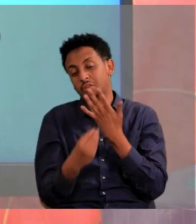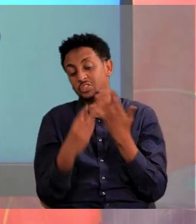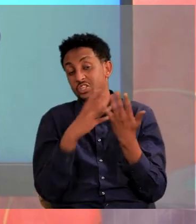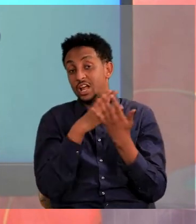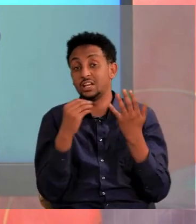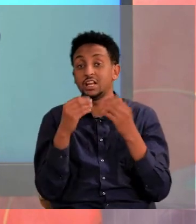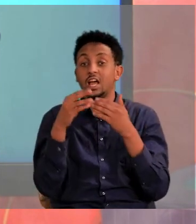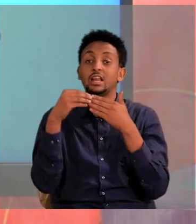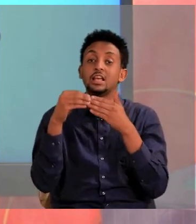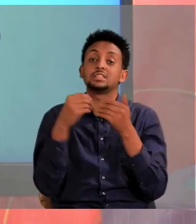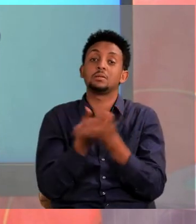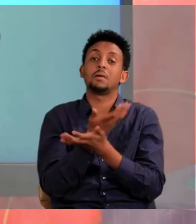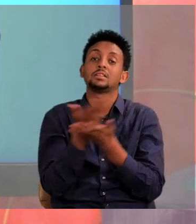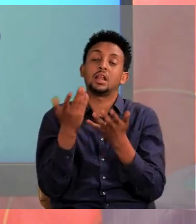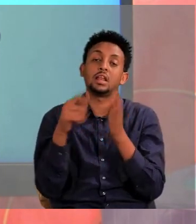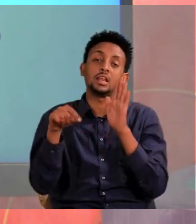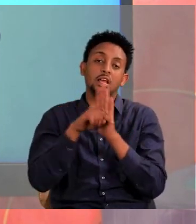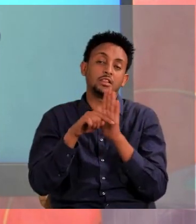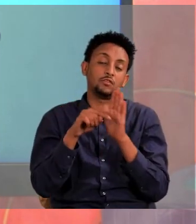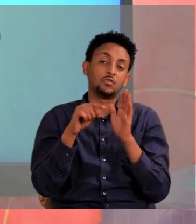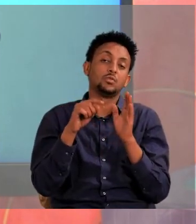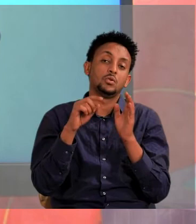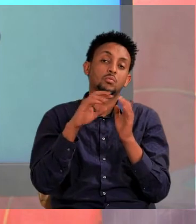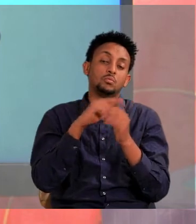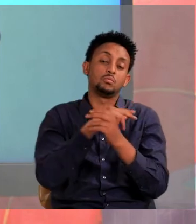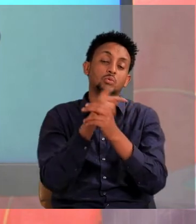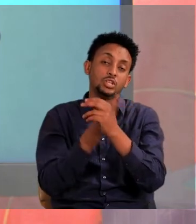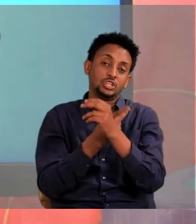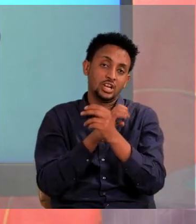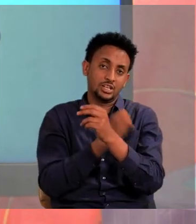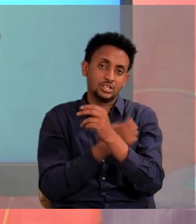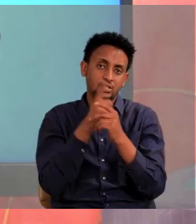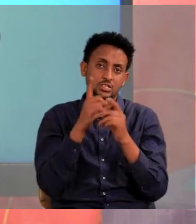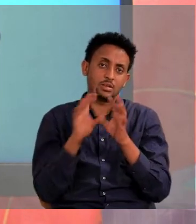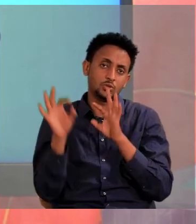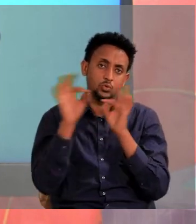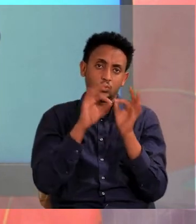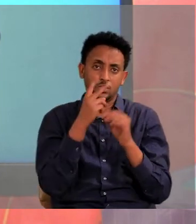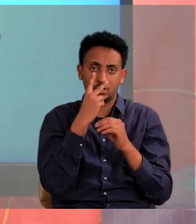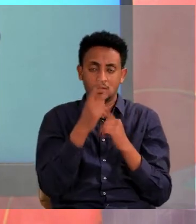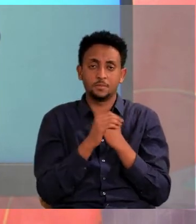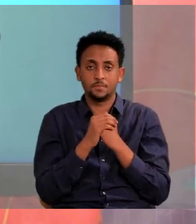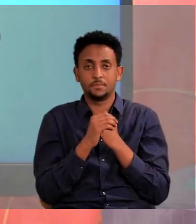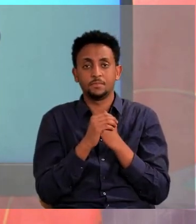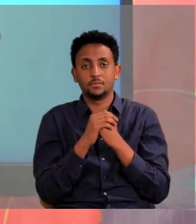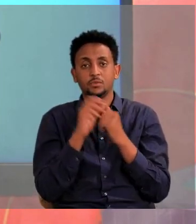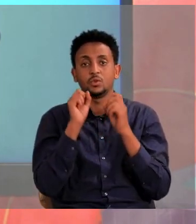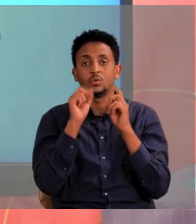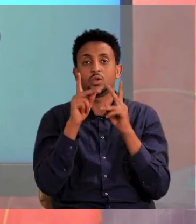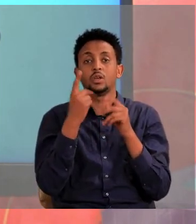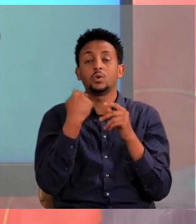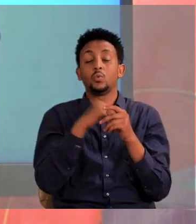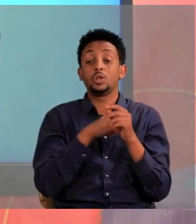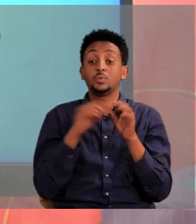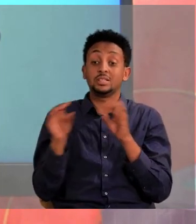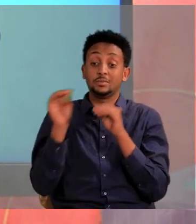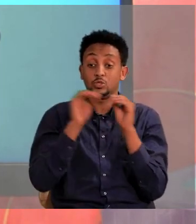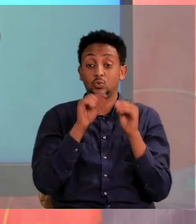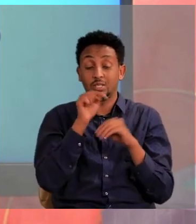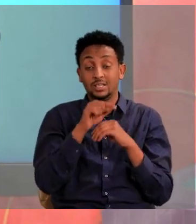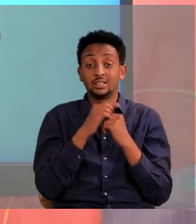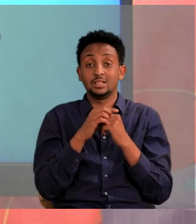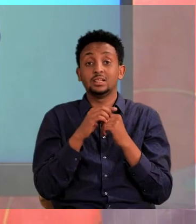and elastic materials is a negative of potential energy, you can substitute here. Okay? When you substitute